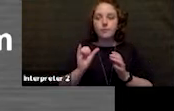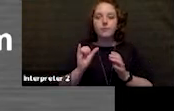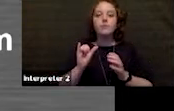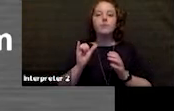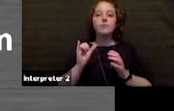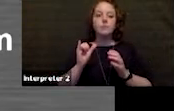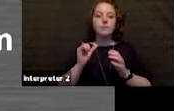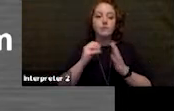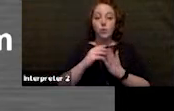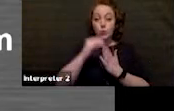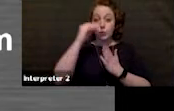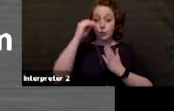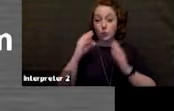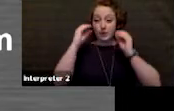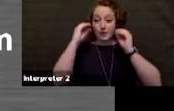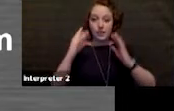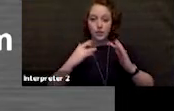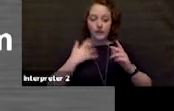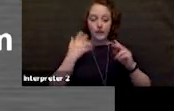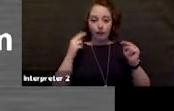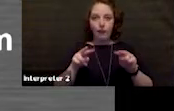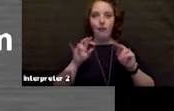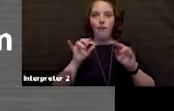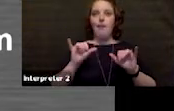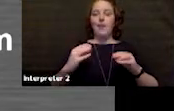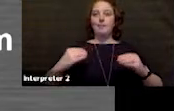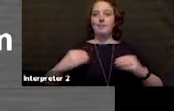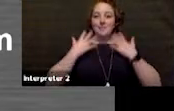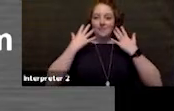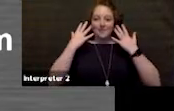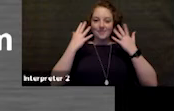our students and inspire our teachers, which leads us to the last slide.